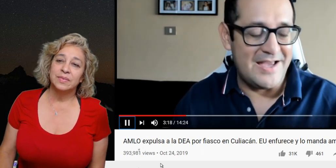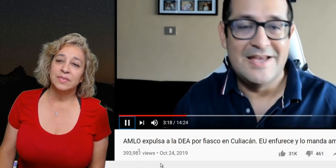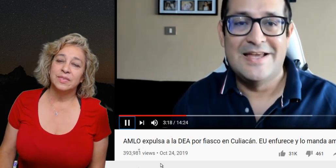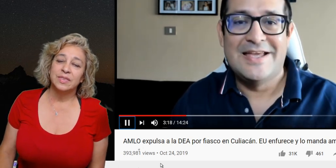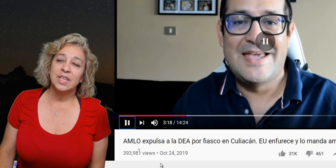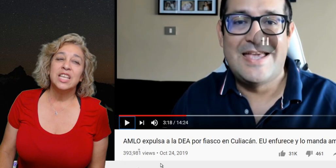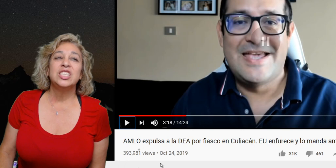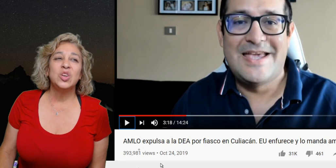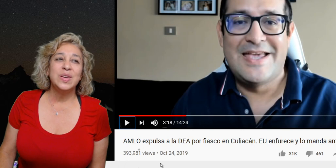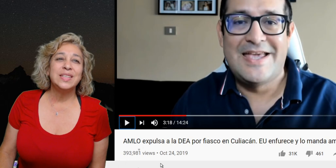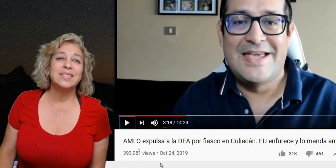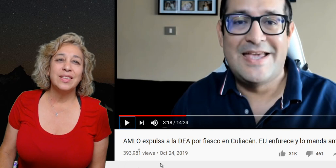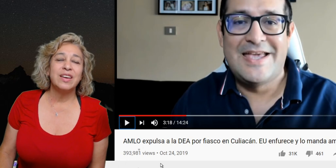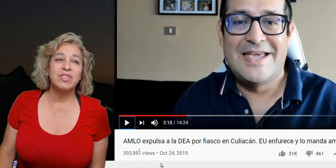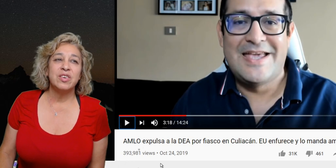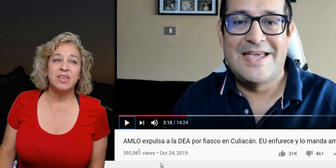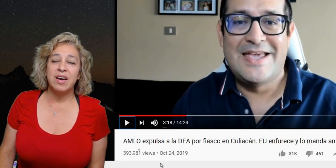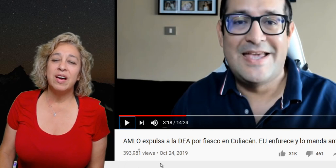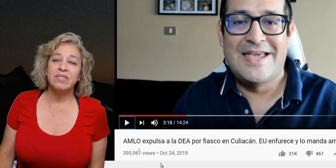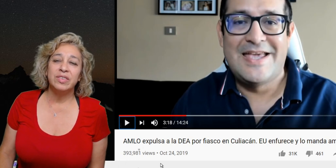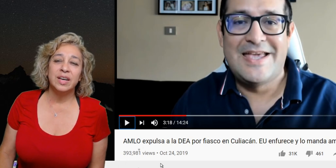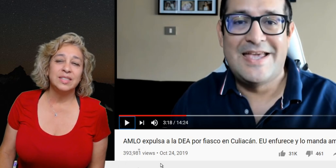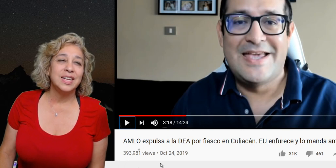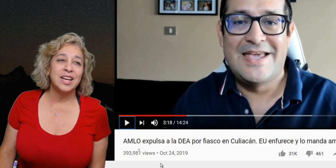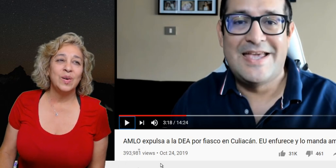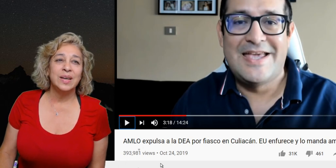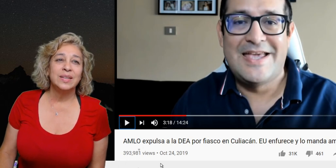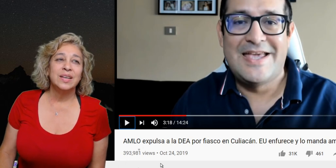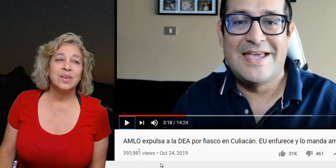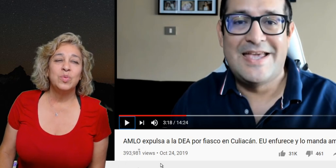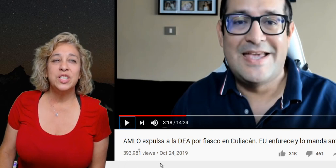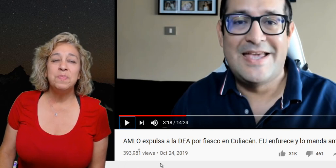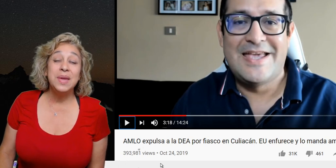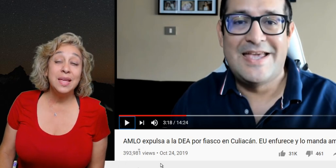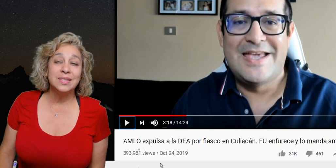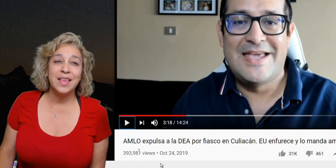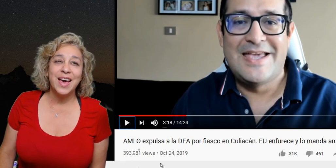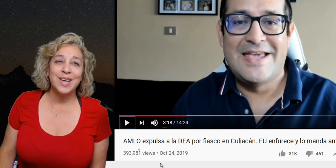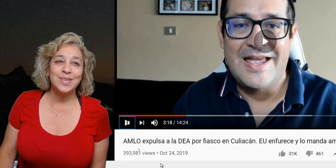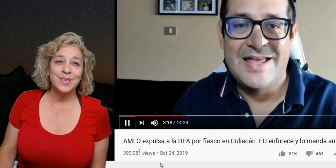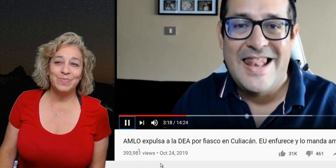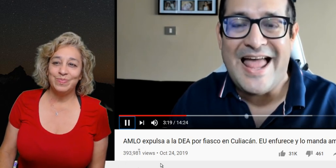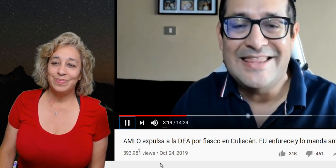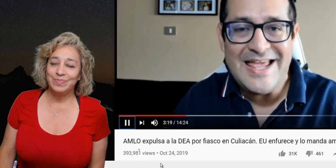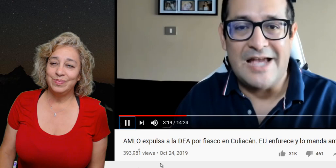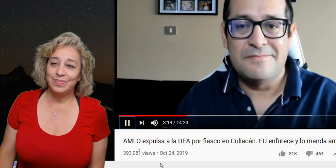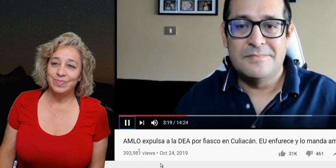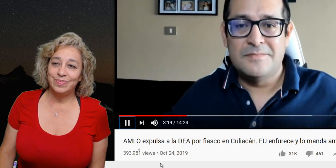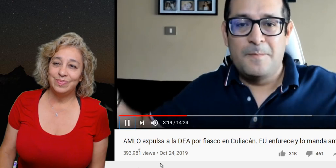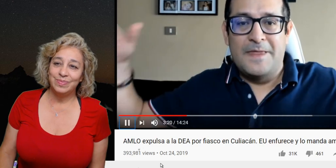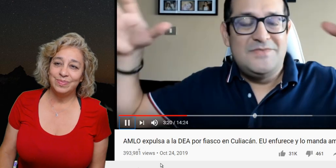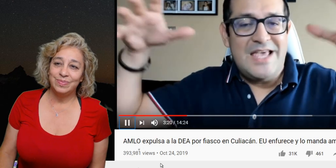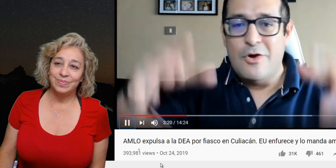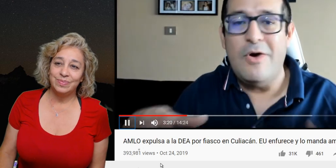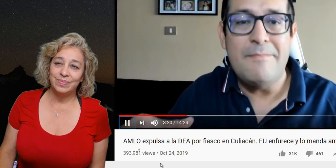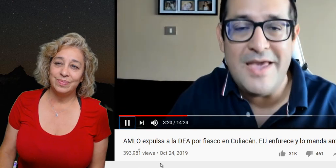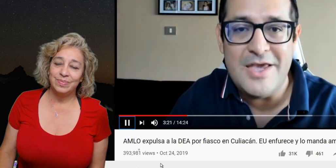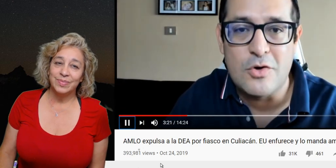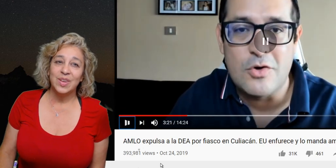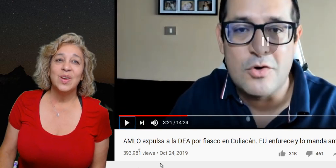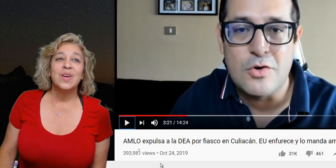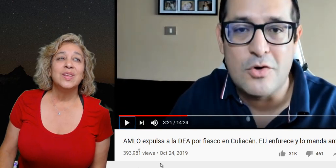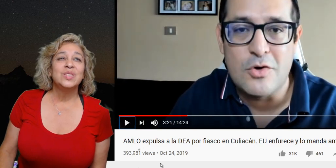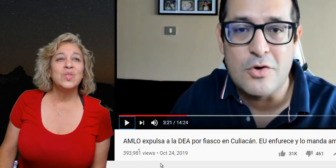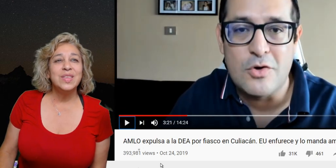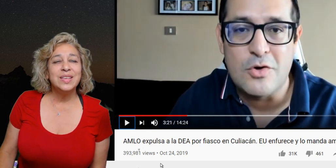significa que so he says the governor of Sinaloa, which means that la DEA llegó a